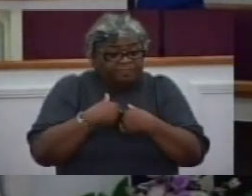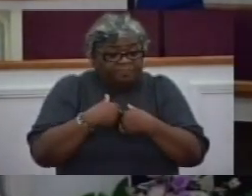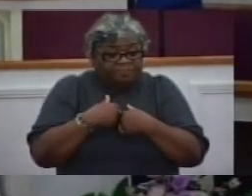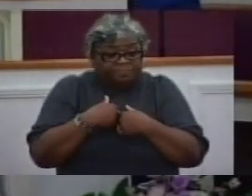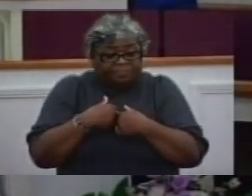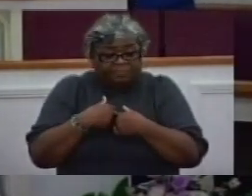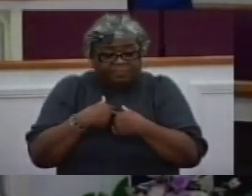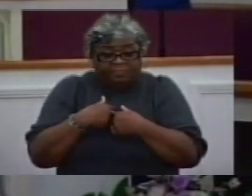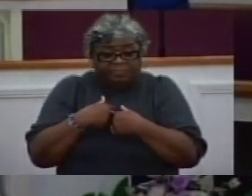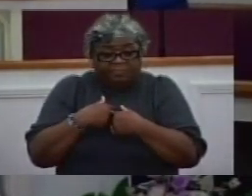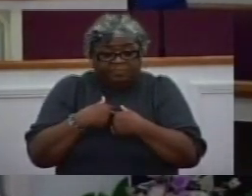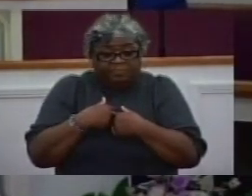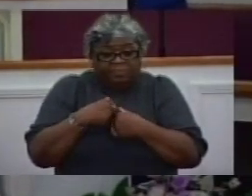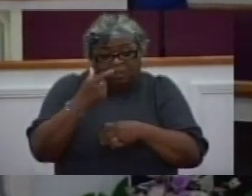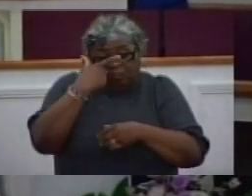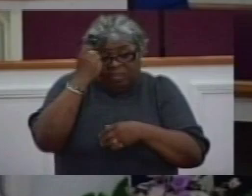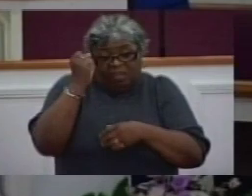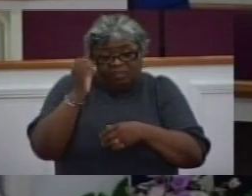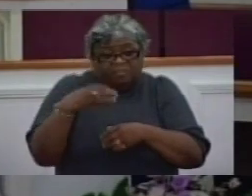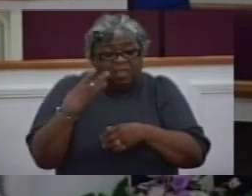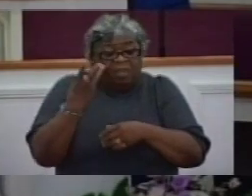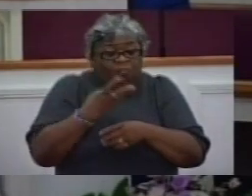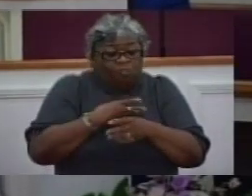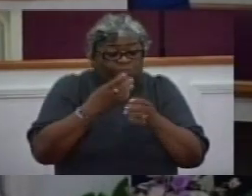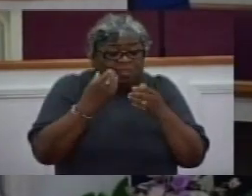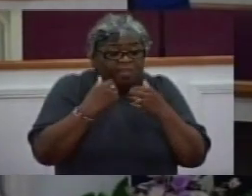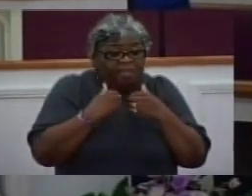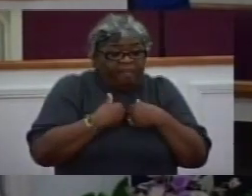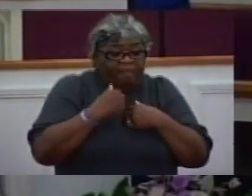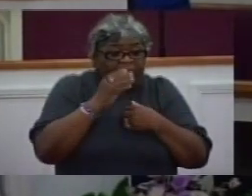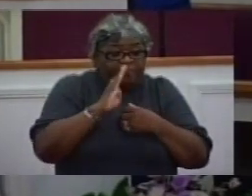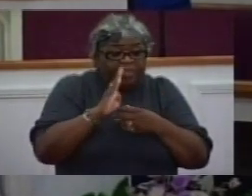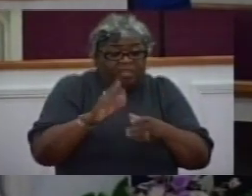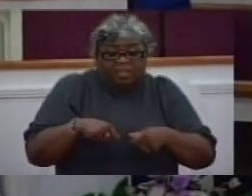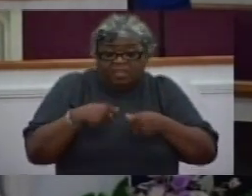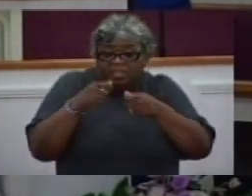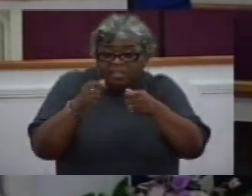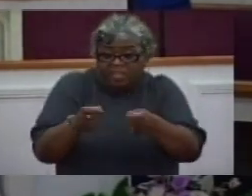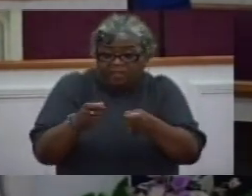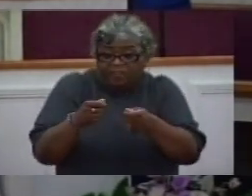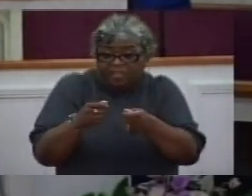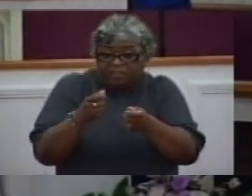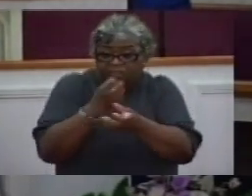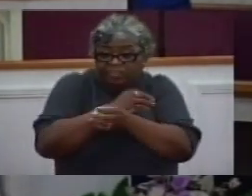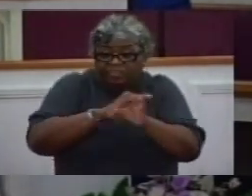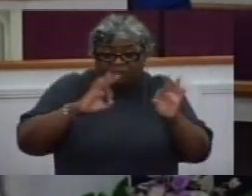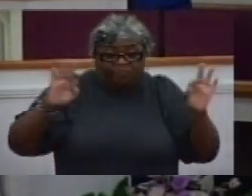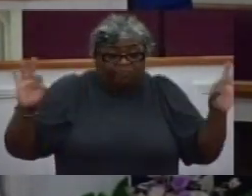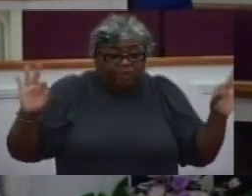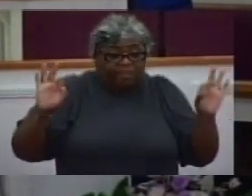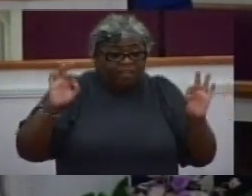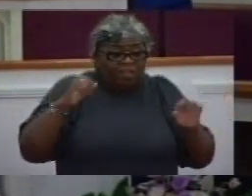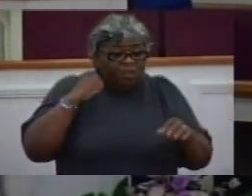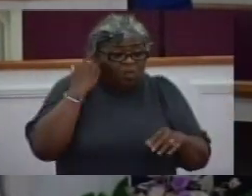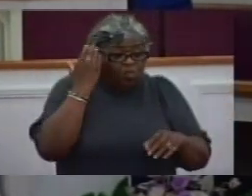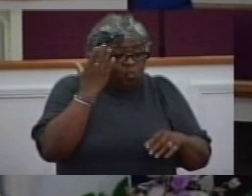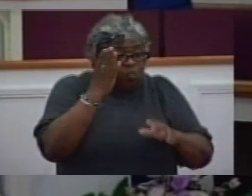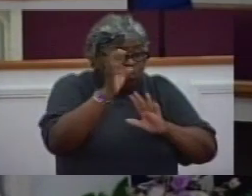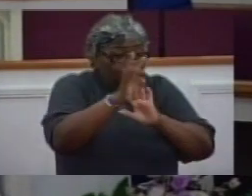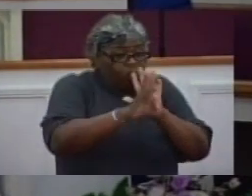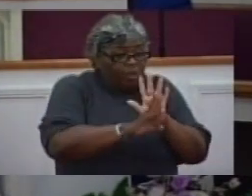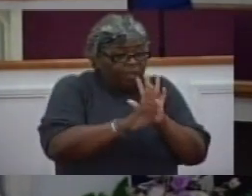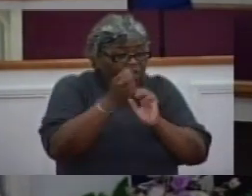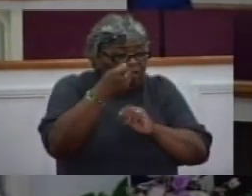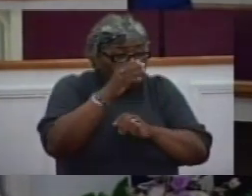here? Because we have been given the free will of